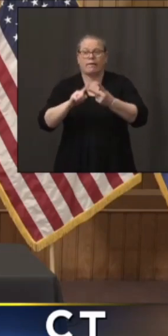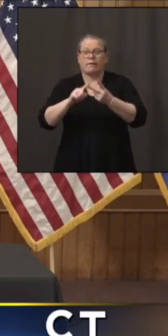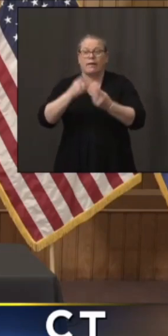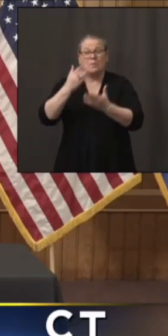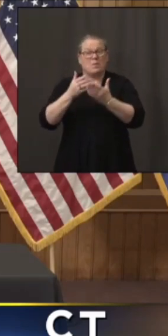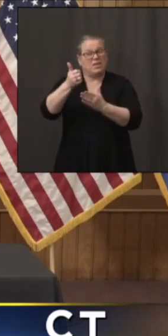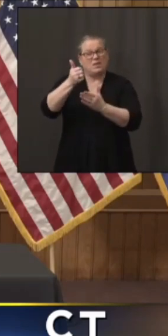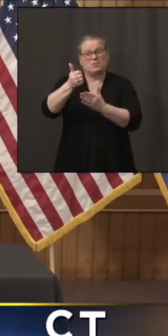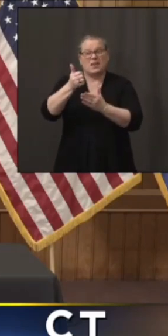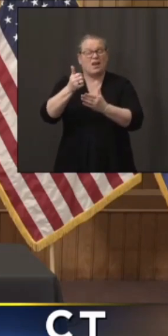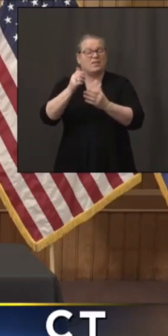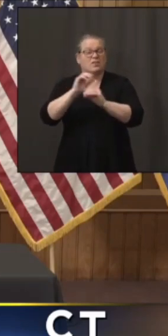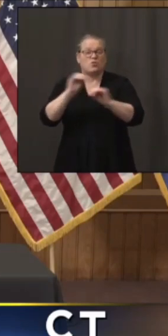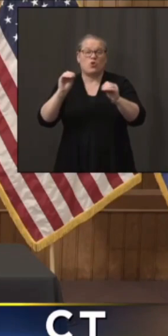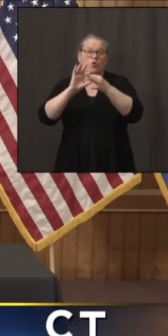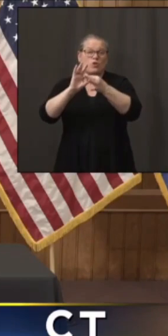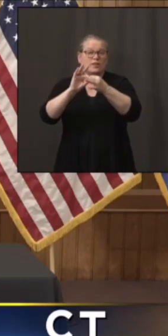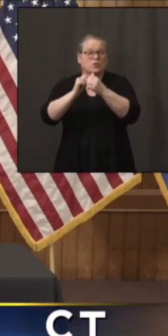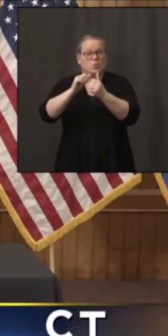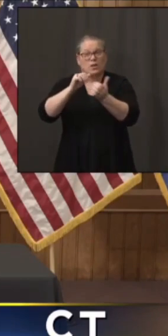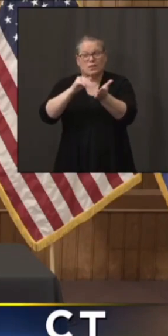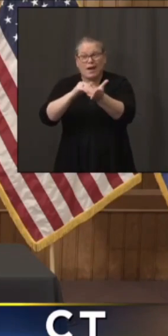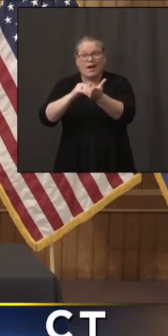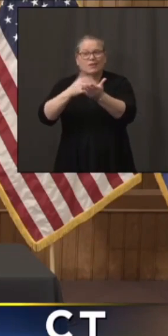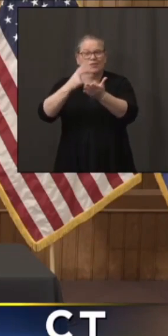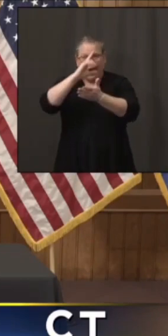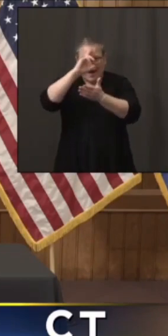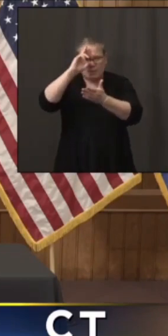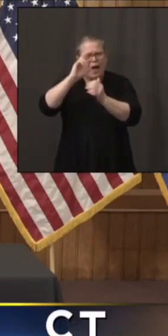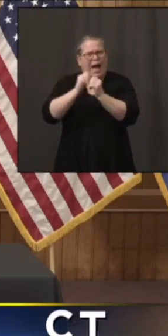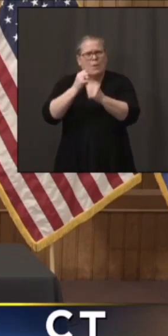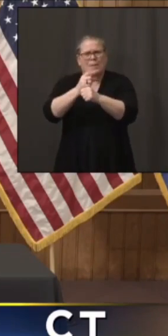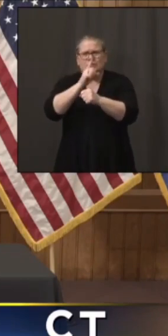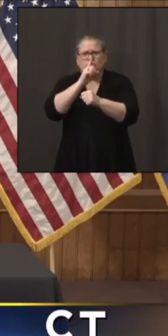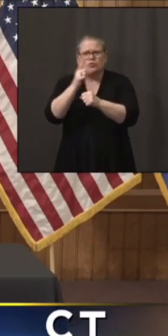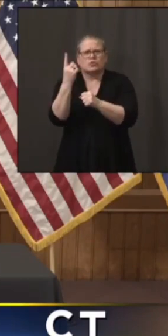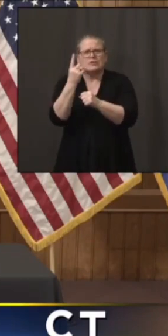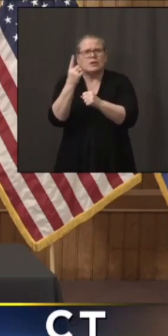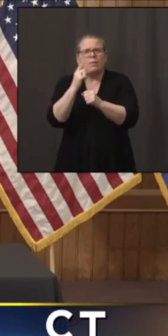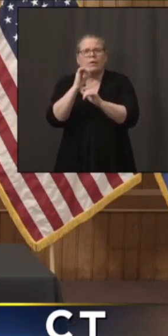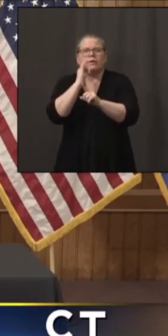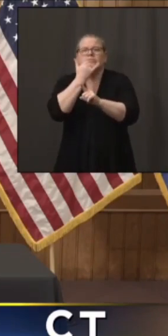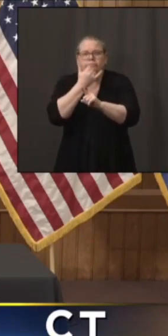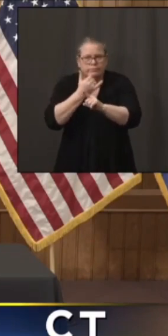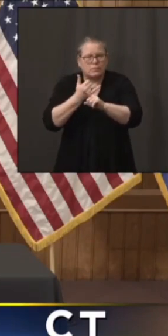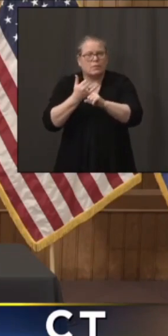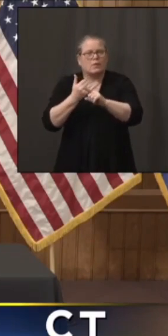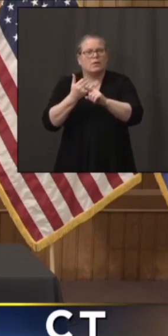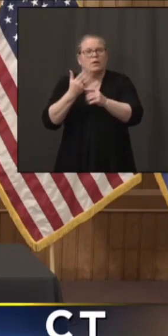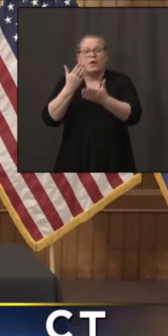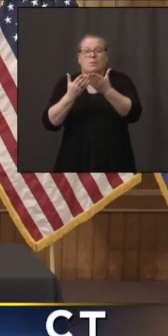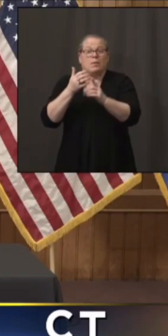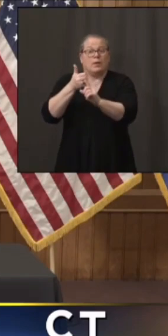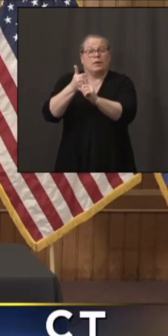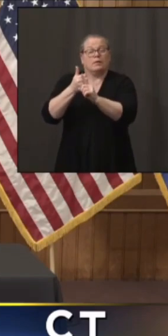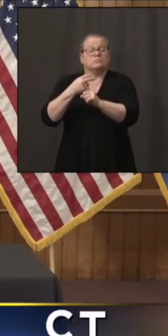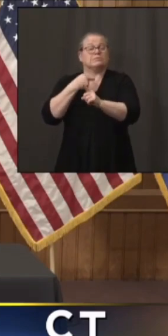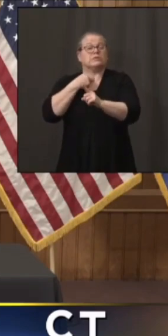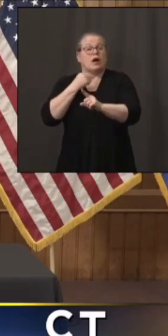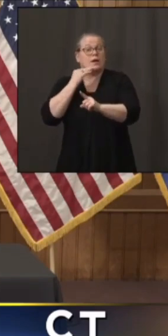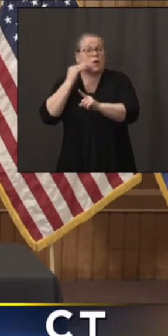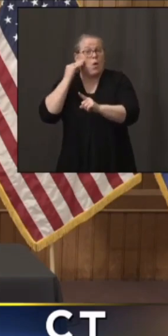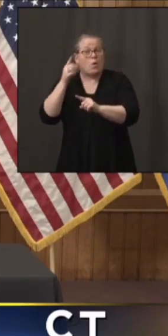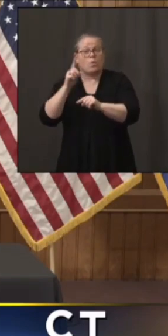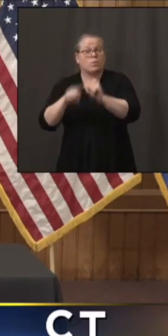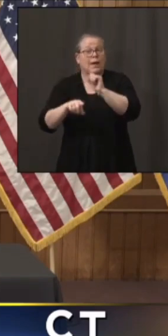relationship with Griffin Hospital or some of these other places. I'm just wondering how you make sure that someone who may be homebound, who doesn't have the wherewithal to know what to do,